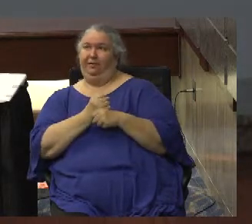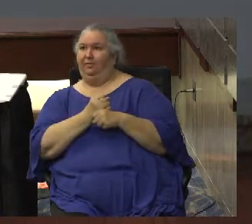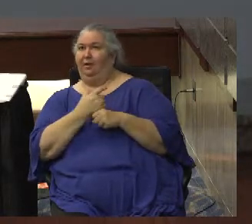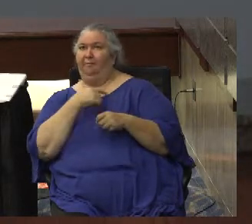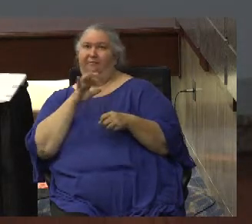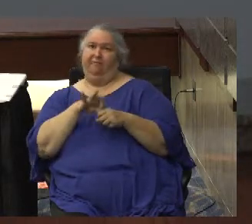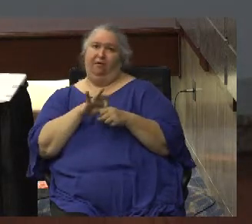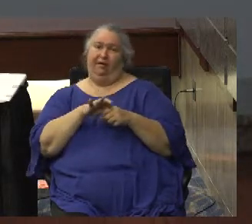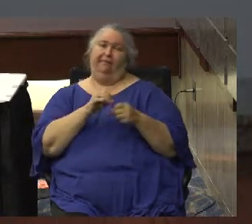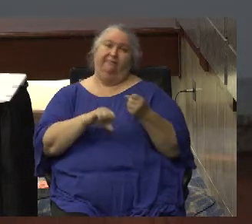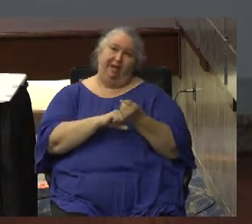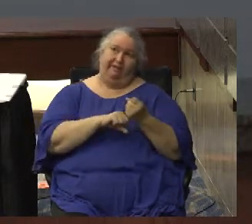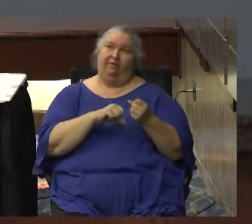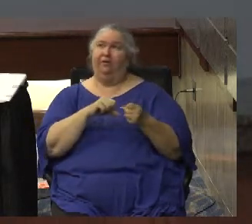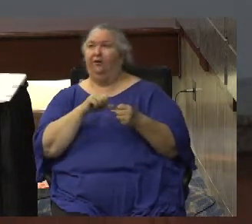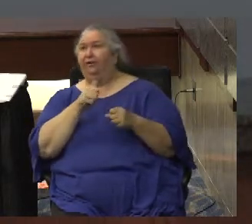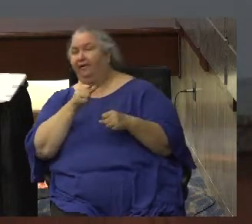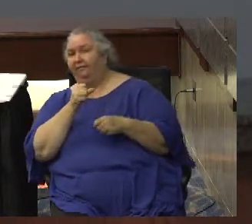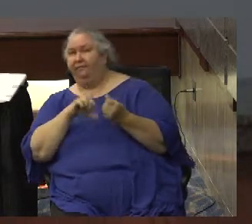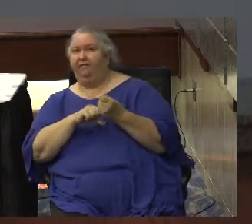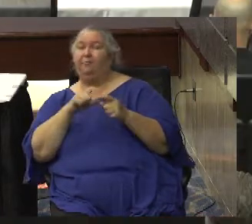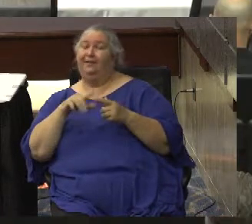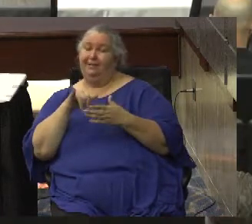favor of the disapproval here.